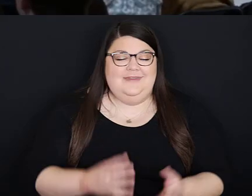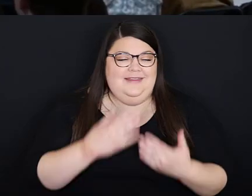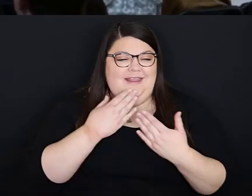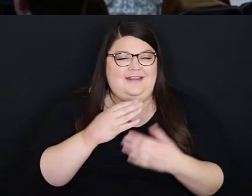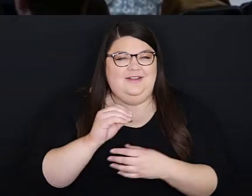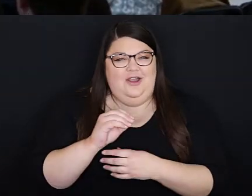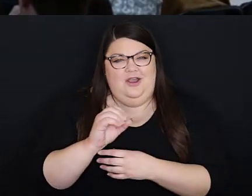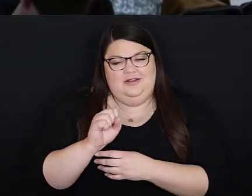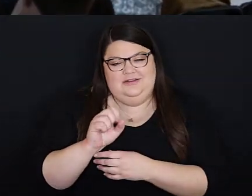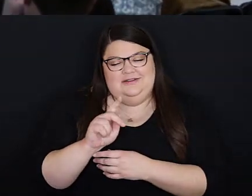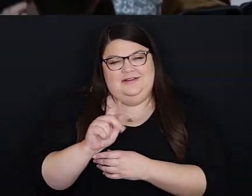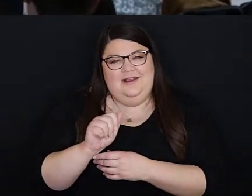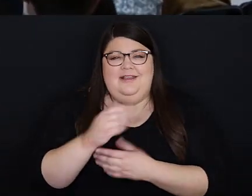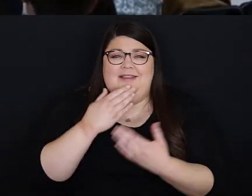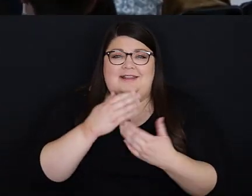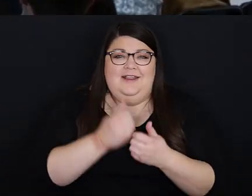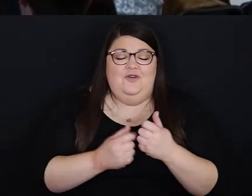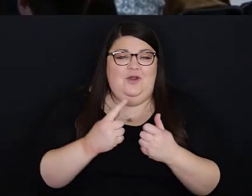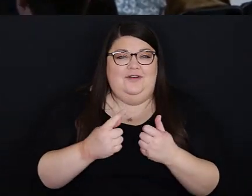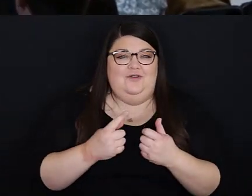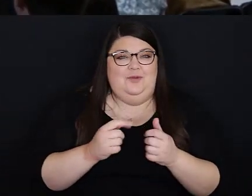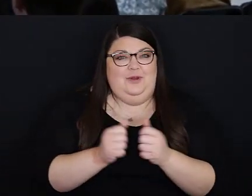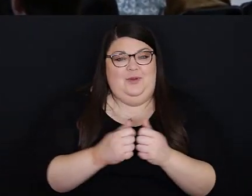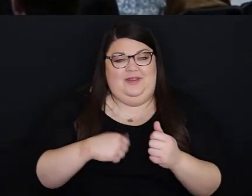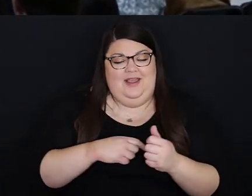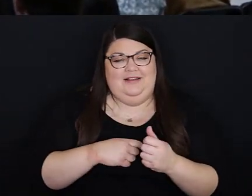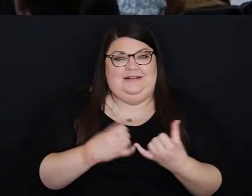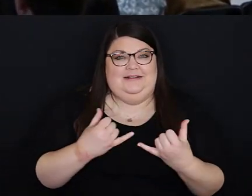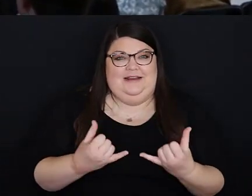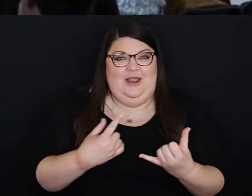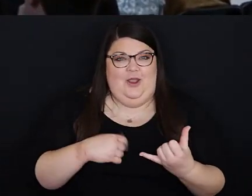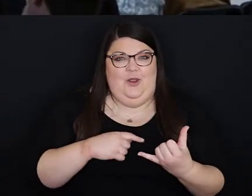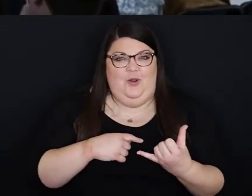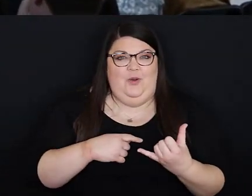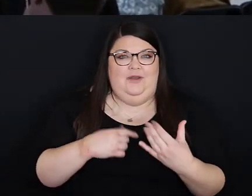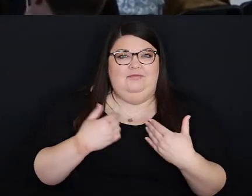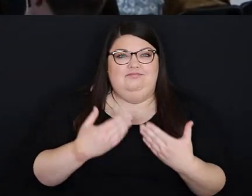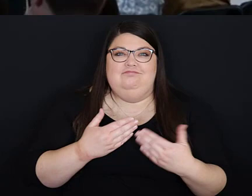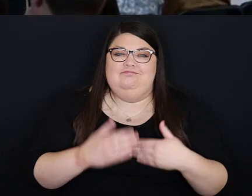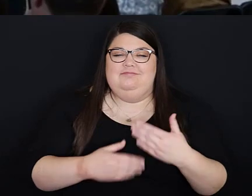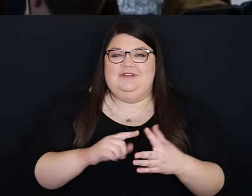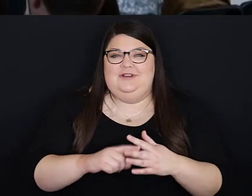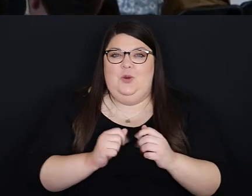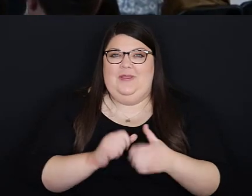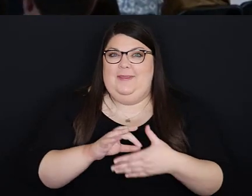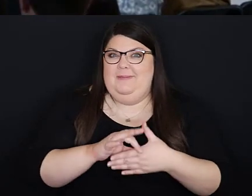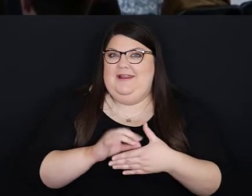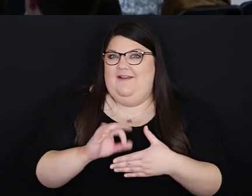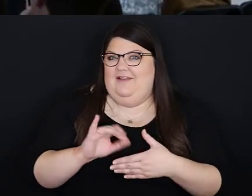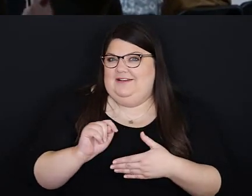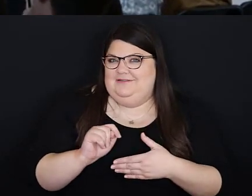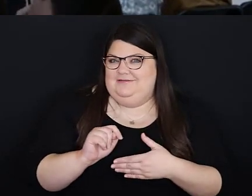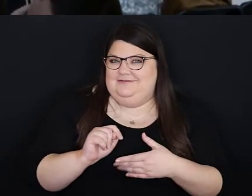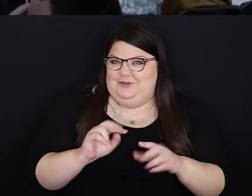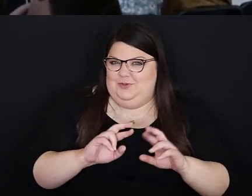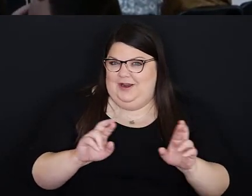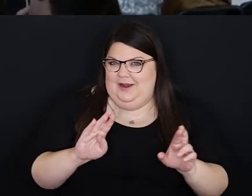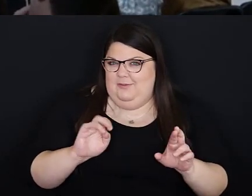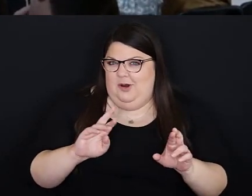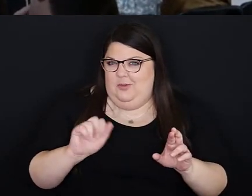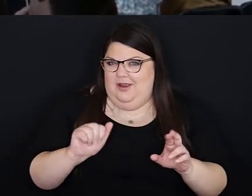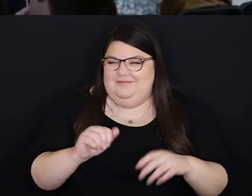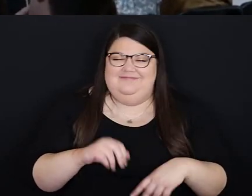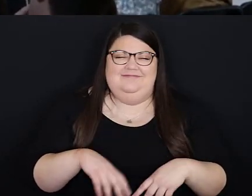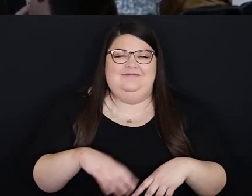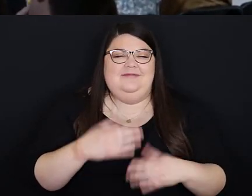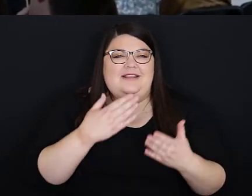Thanks, Asuka. Thanks, everybody, for being with us. Now we're going to get to the meat of it, Barbara. Are you ready?